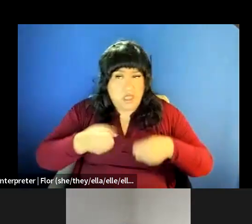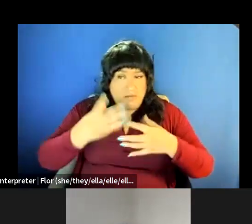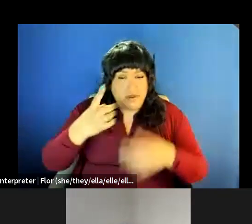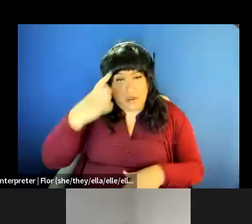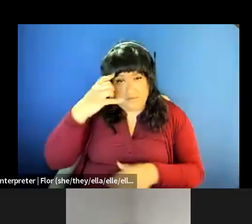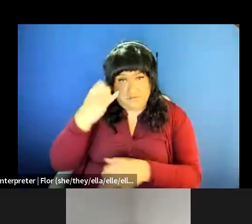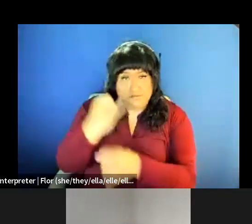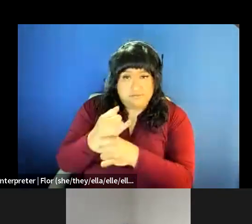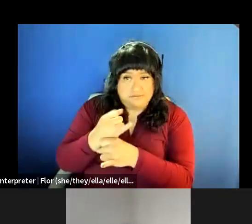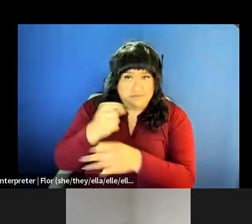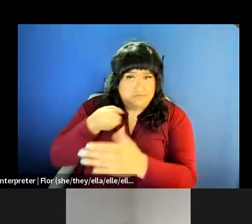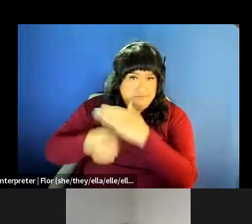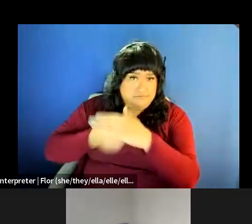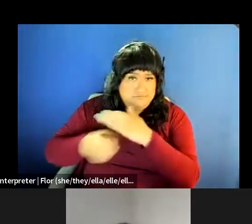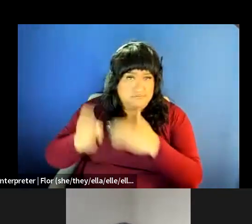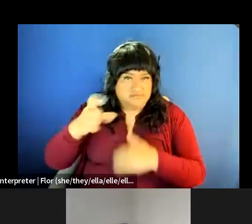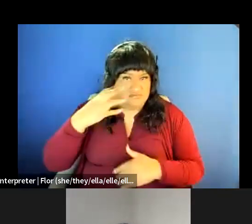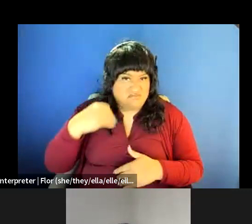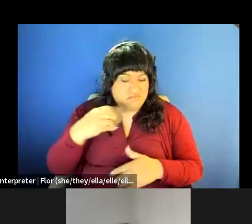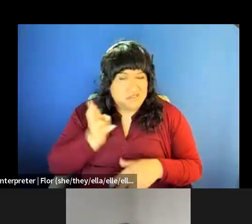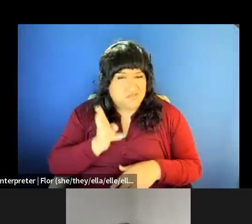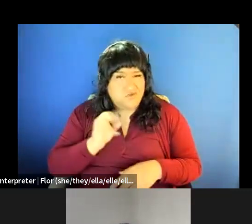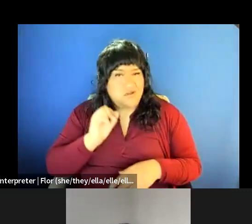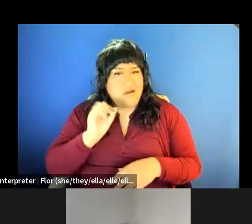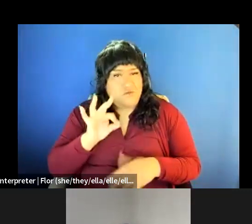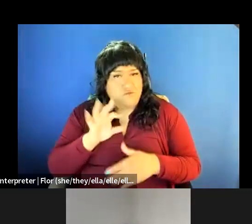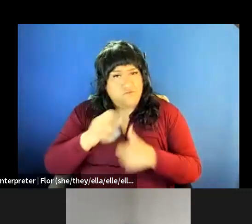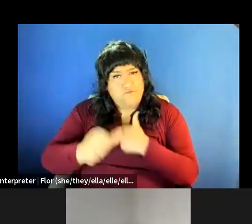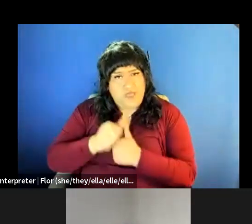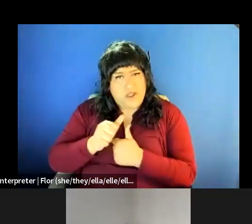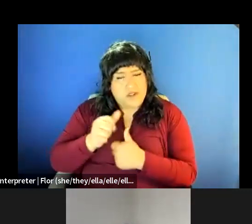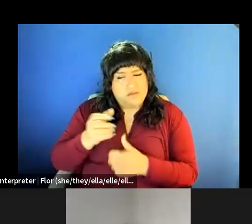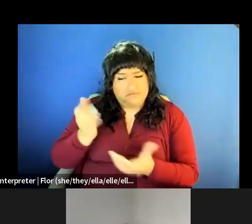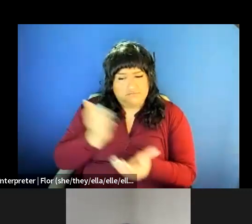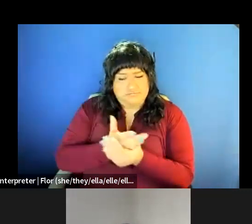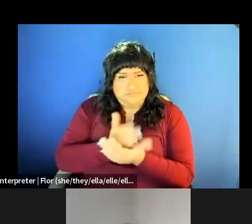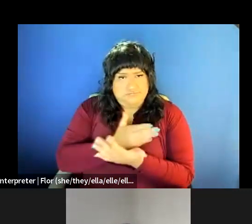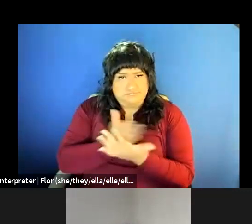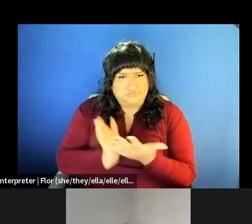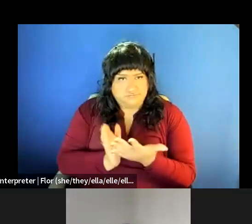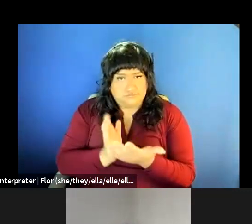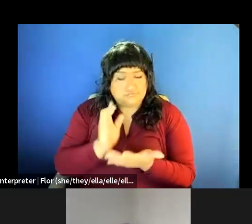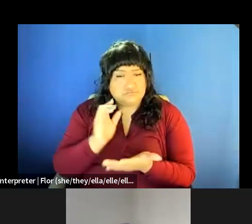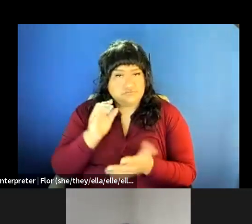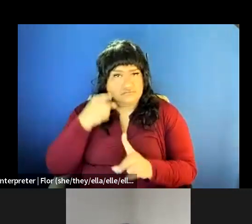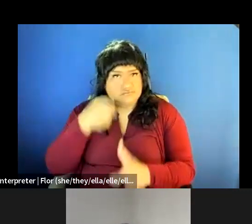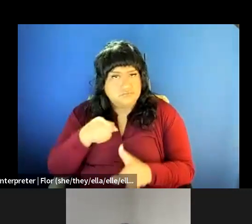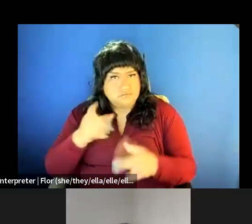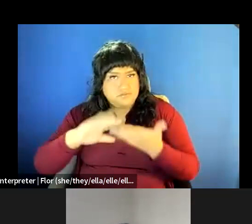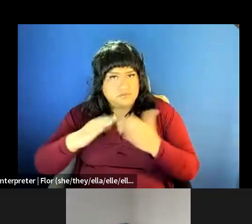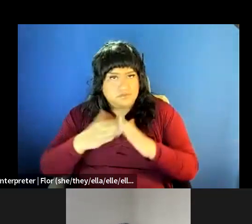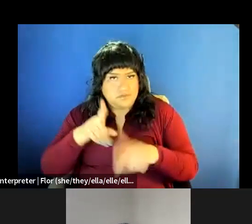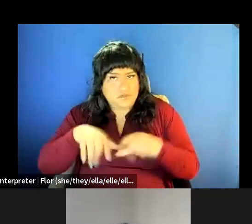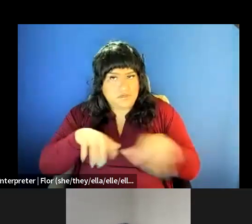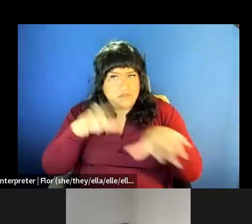have, history of violence, all these kinds of, it became a conditional release, especially in the city. You couldn't leave Manhattan PC without